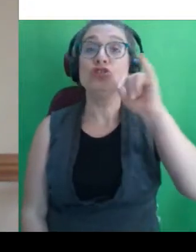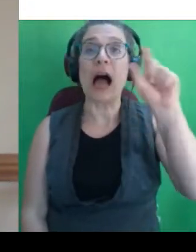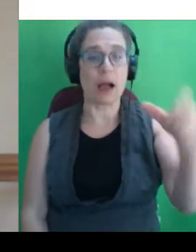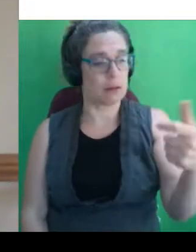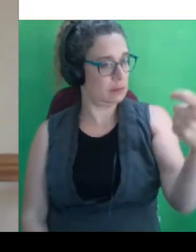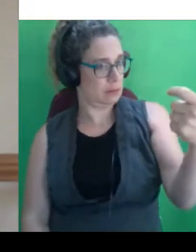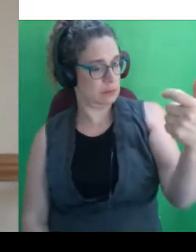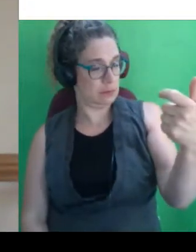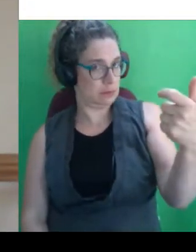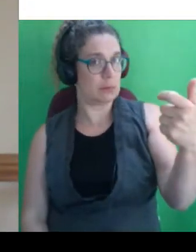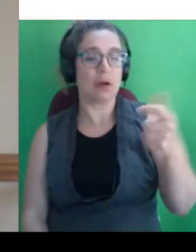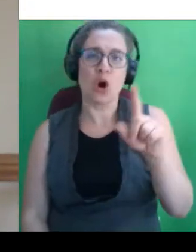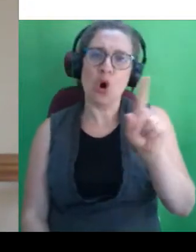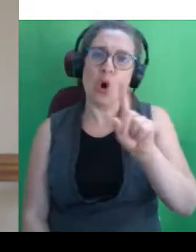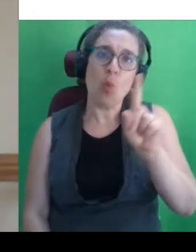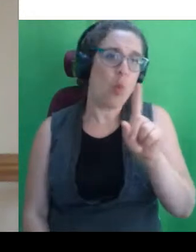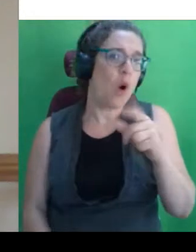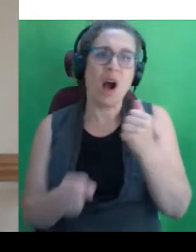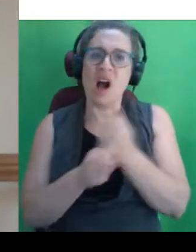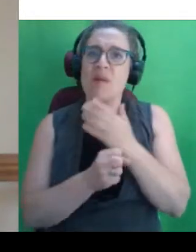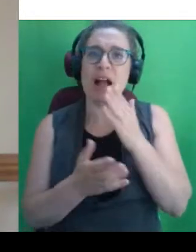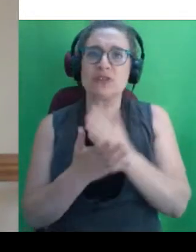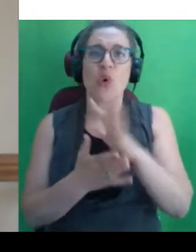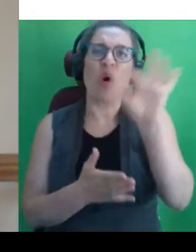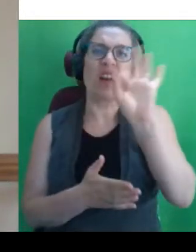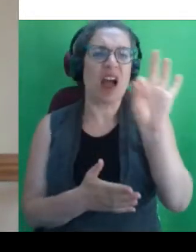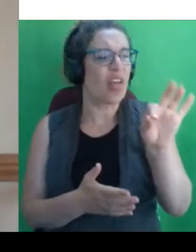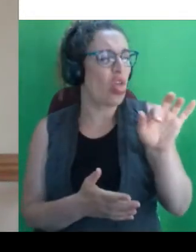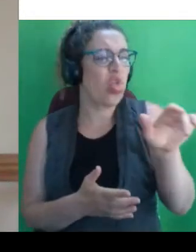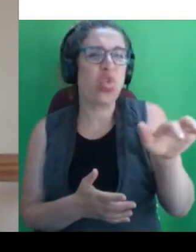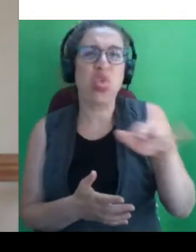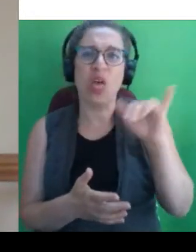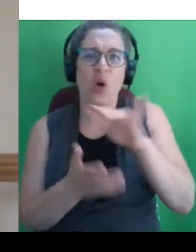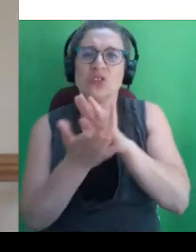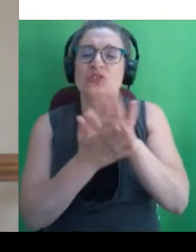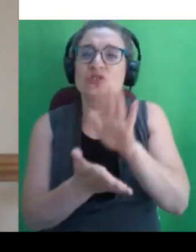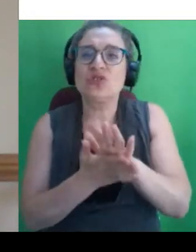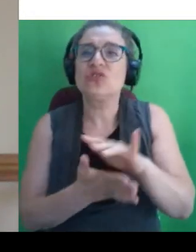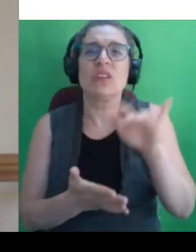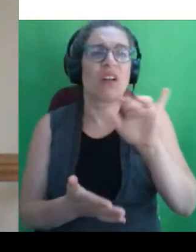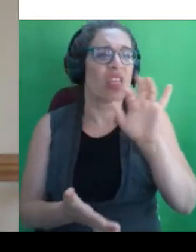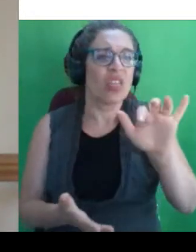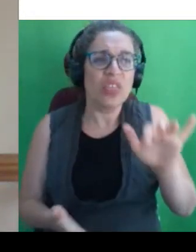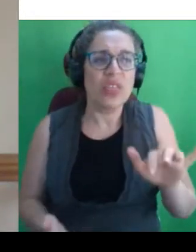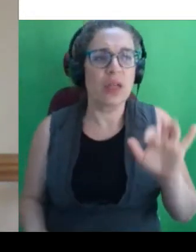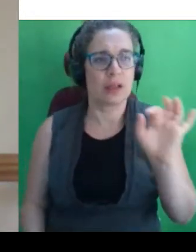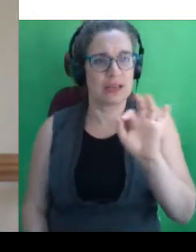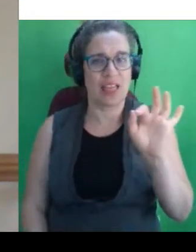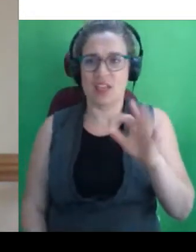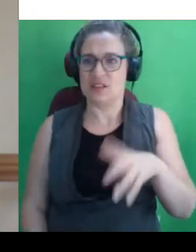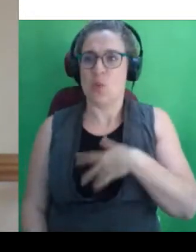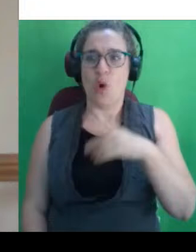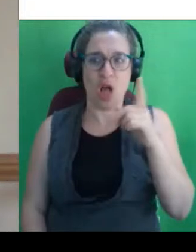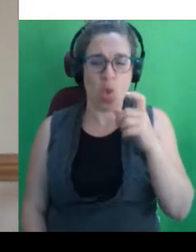just to make sure that there's not any dust or anything else that could easily be inhaled.